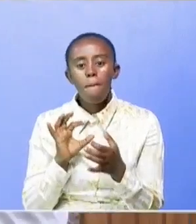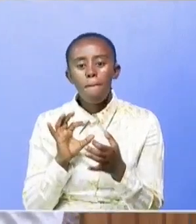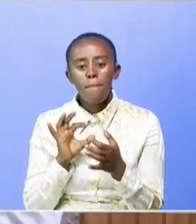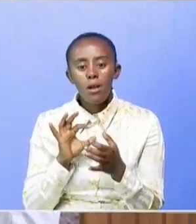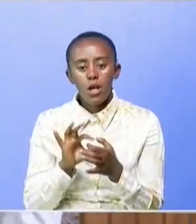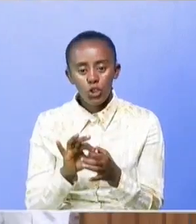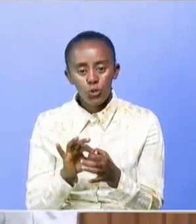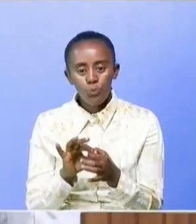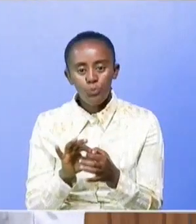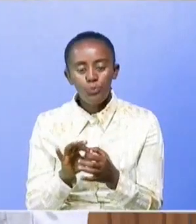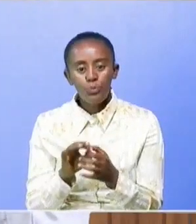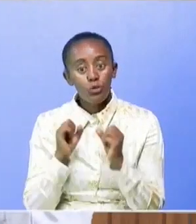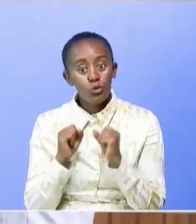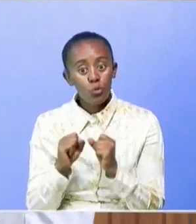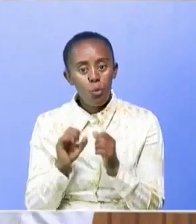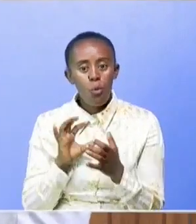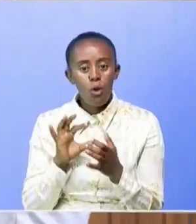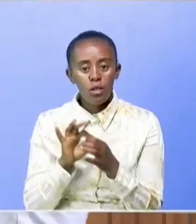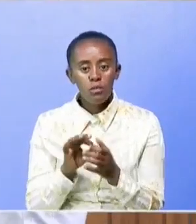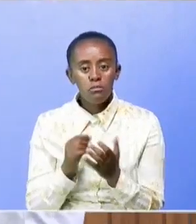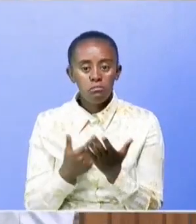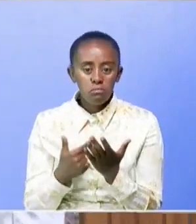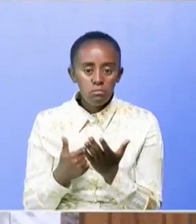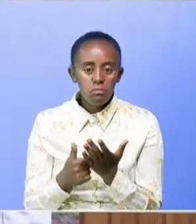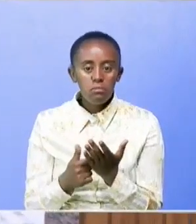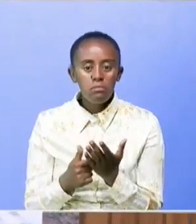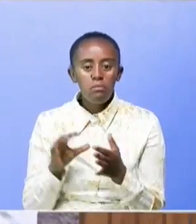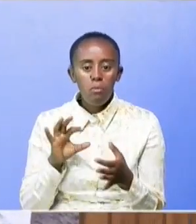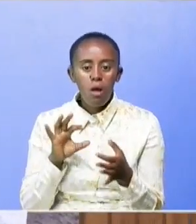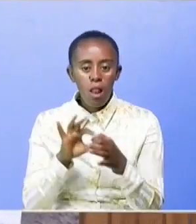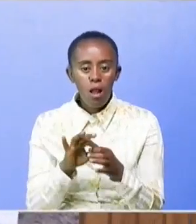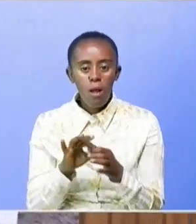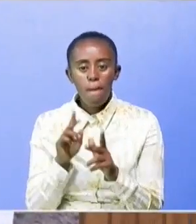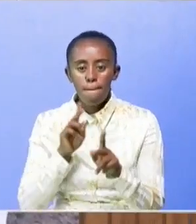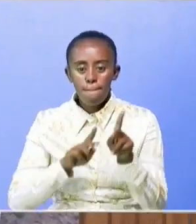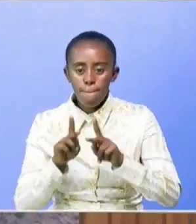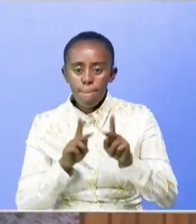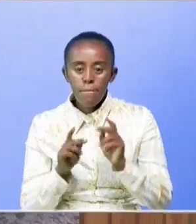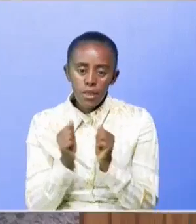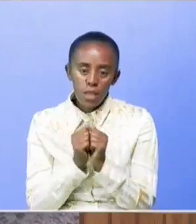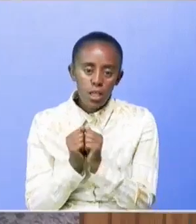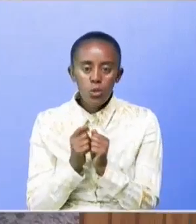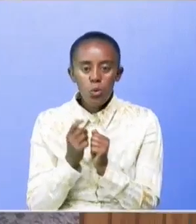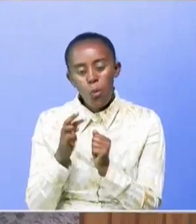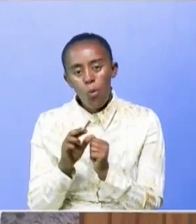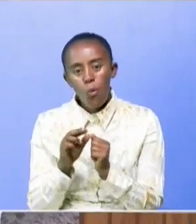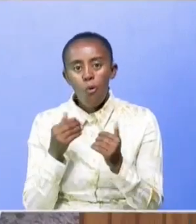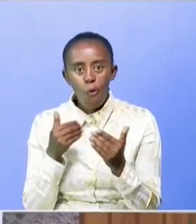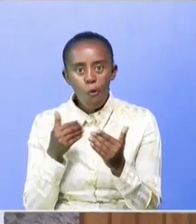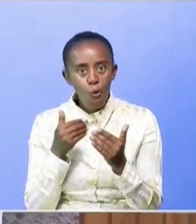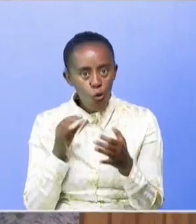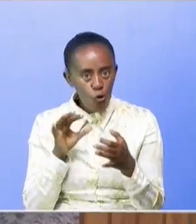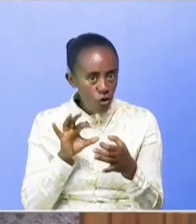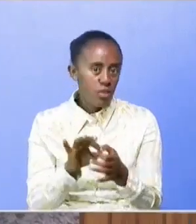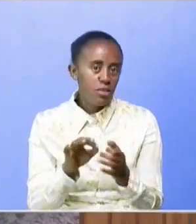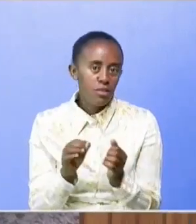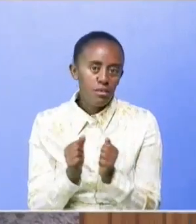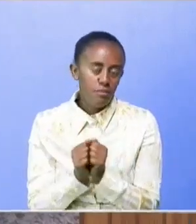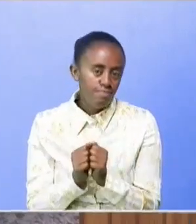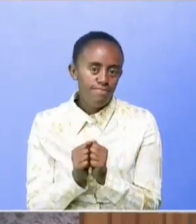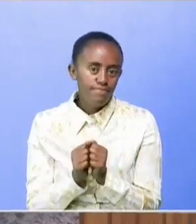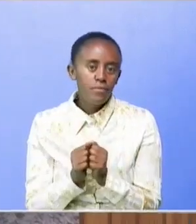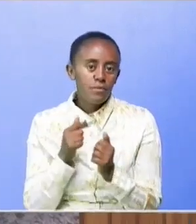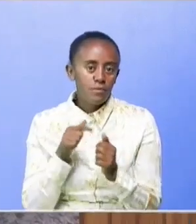relationships. And strong relationships are things that link people together or connect them together. And that is